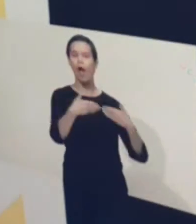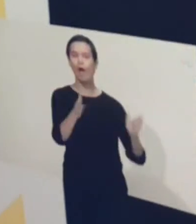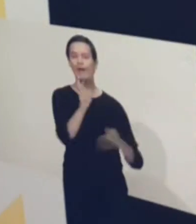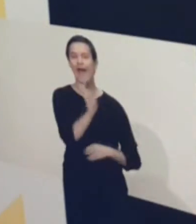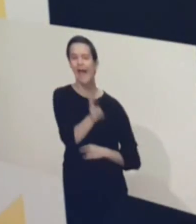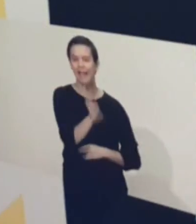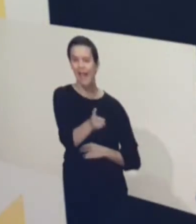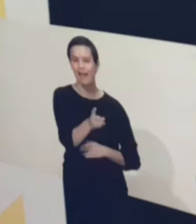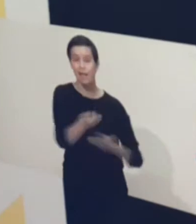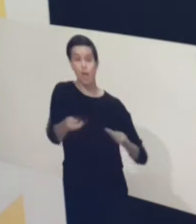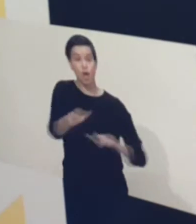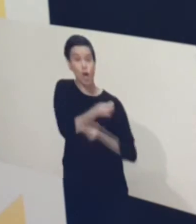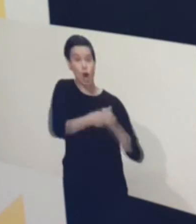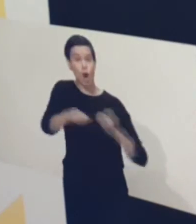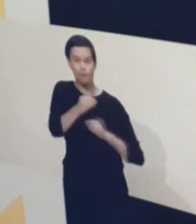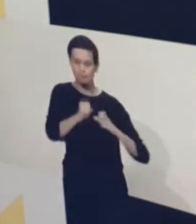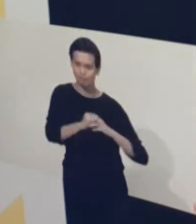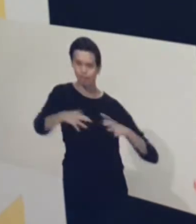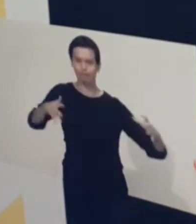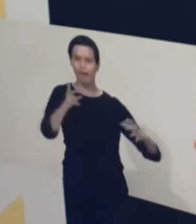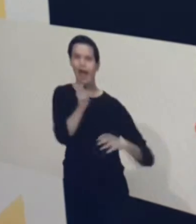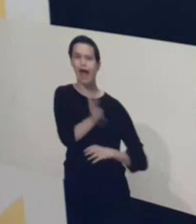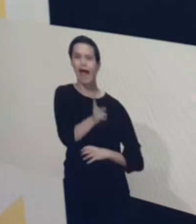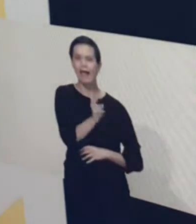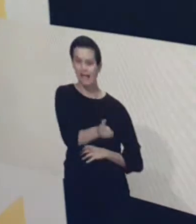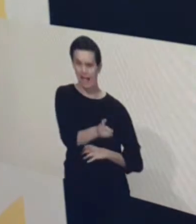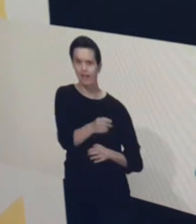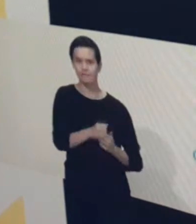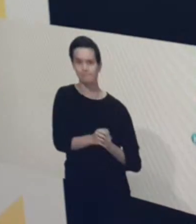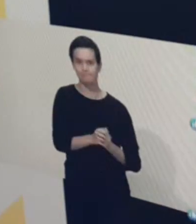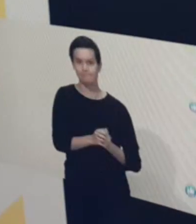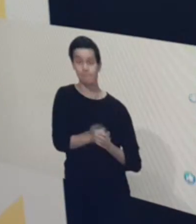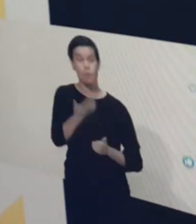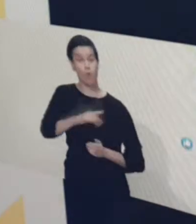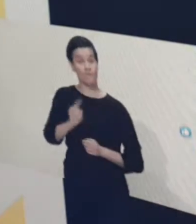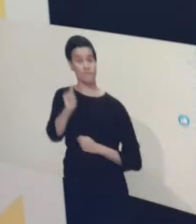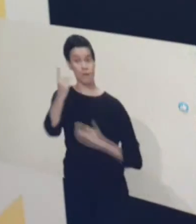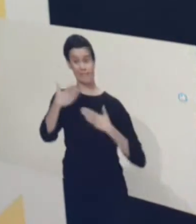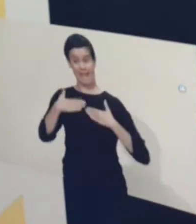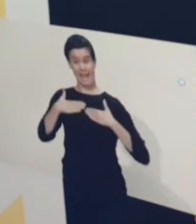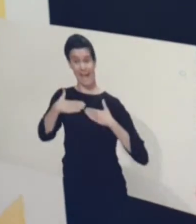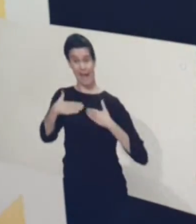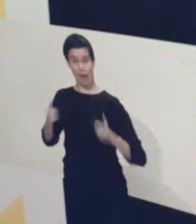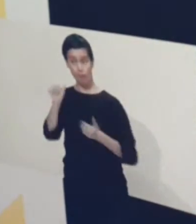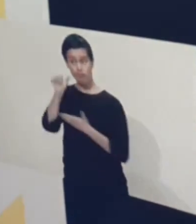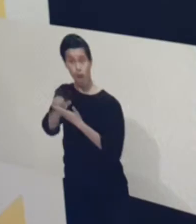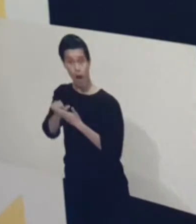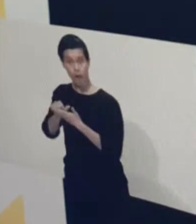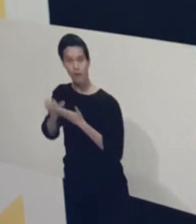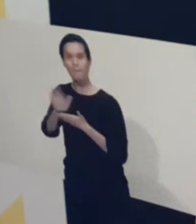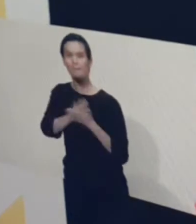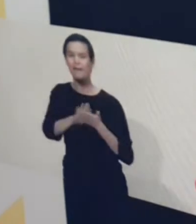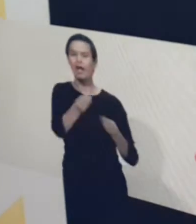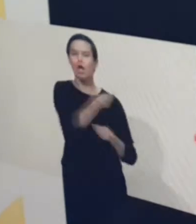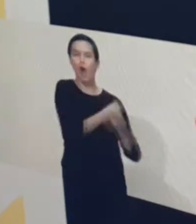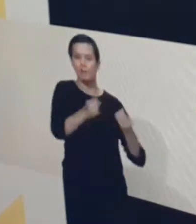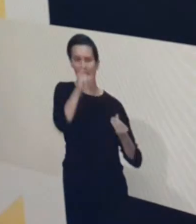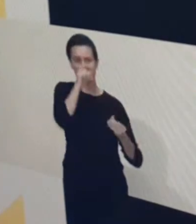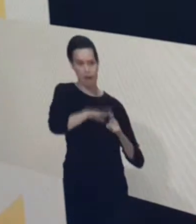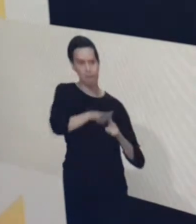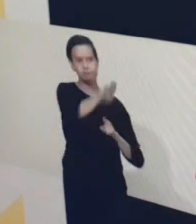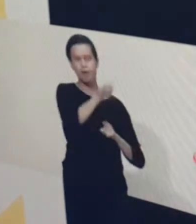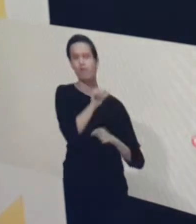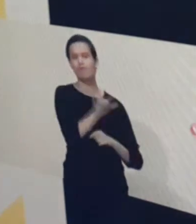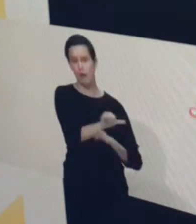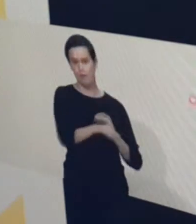the economic benefit of getting our health response right. And so far, we have. But there does have to